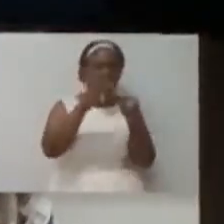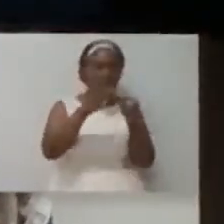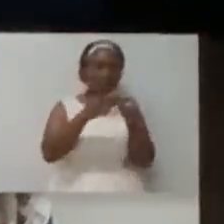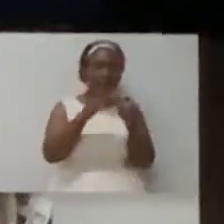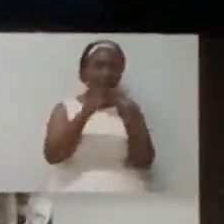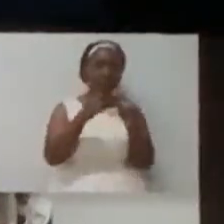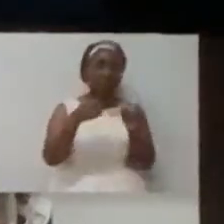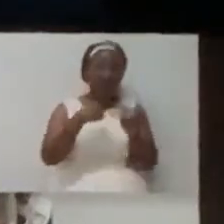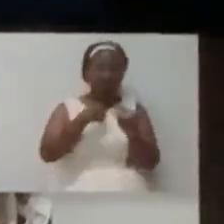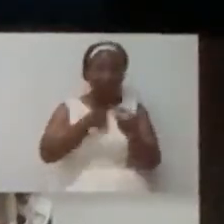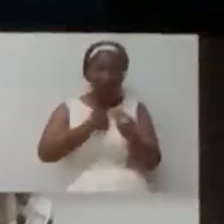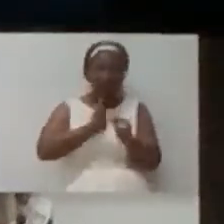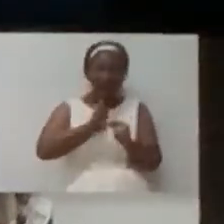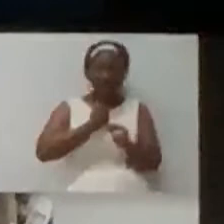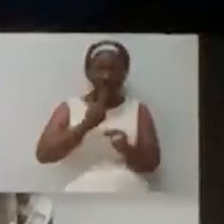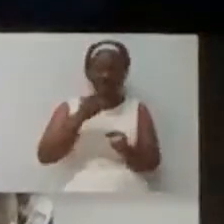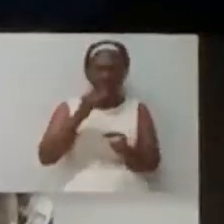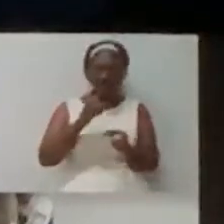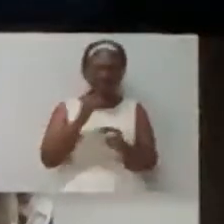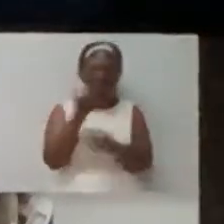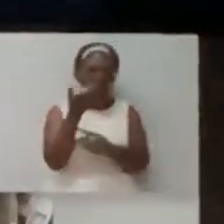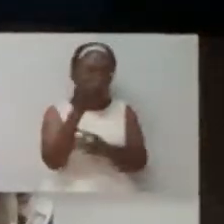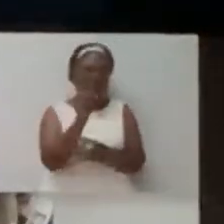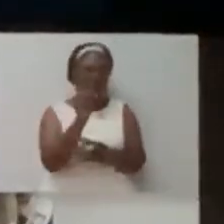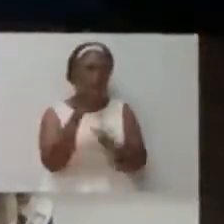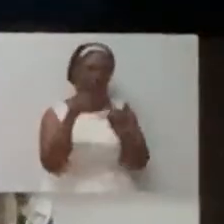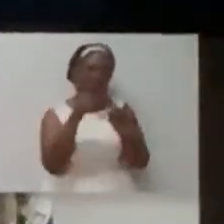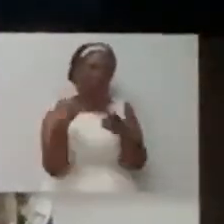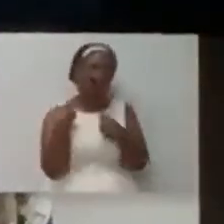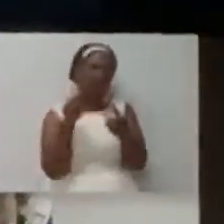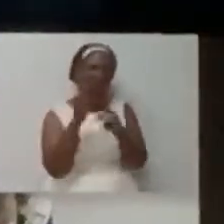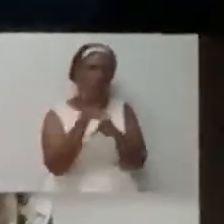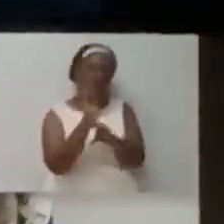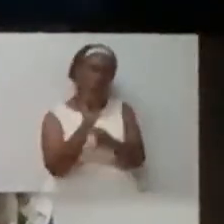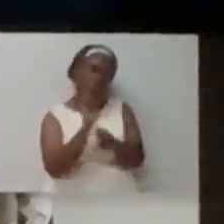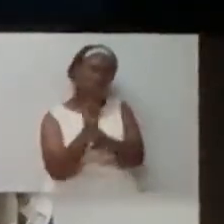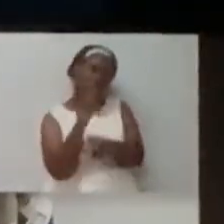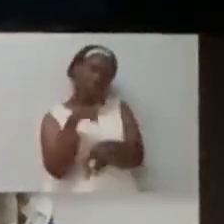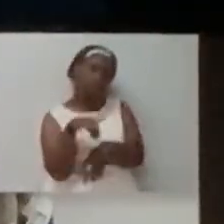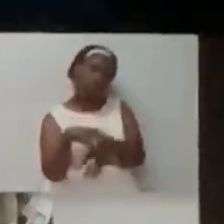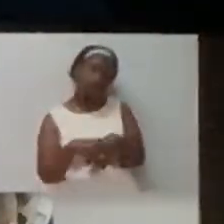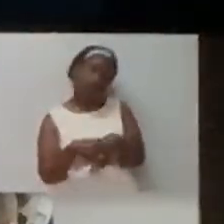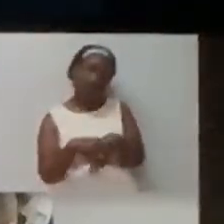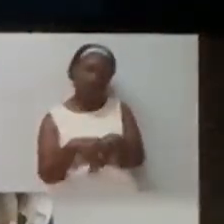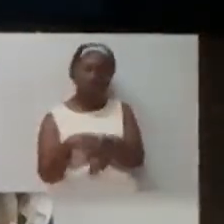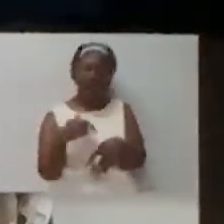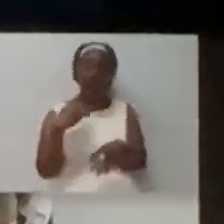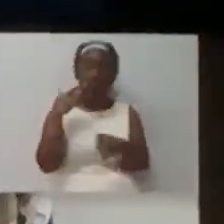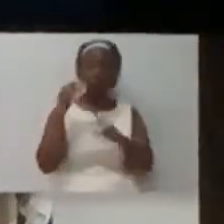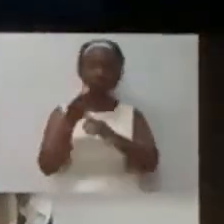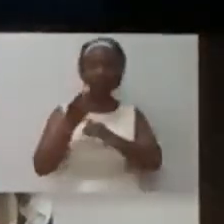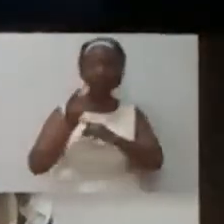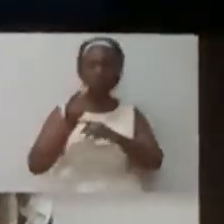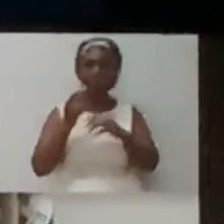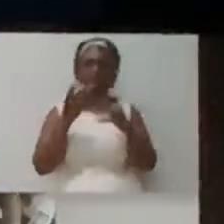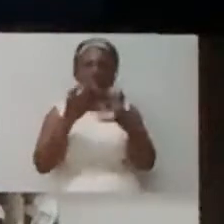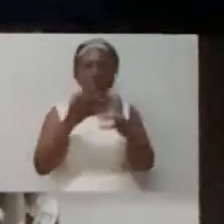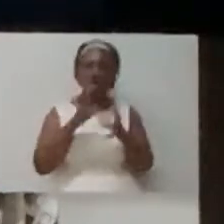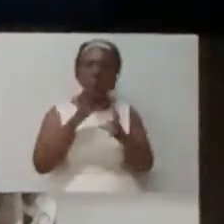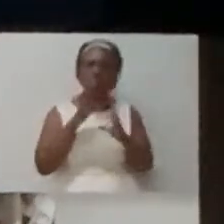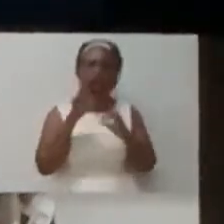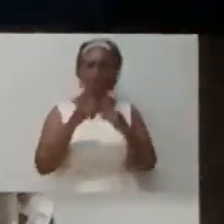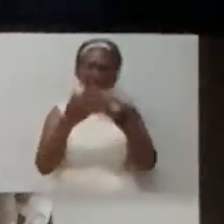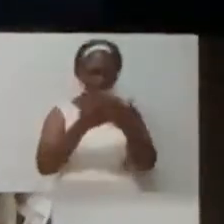myself back in high school. When are we ever going to use this? I knew at this moment I wanted to talk about lifelong